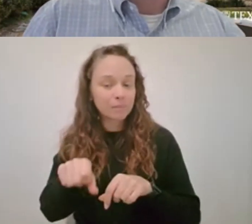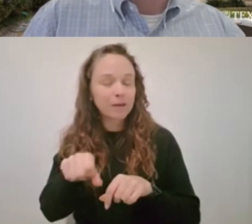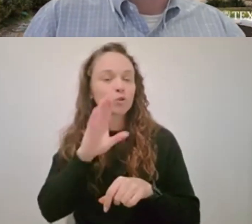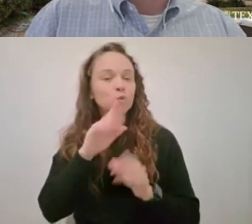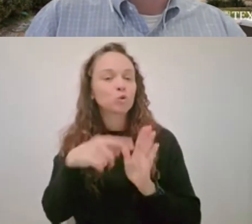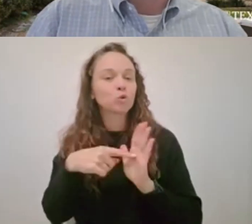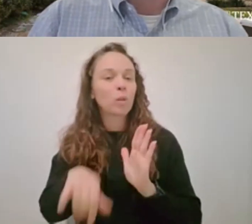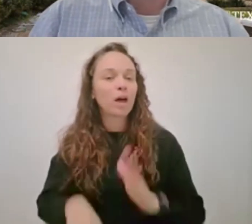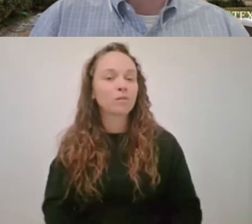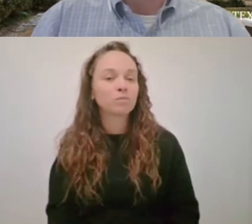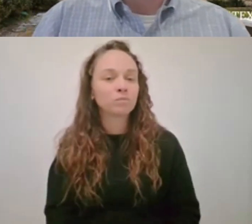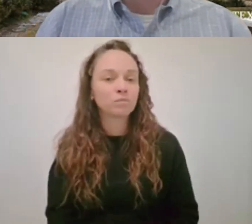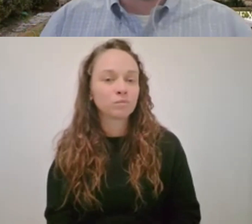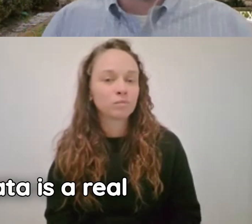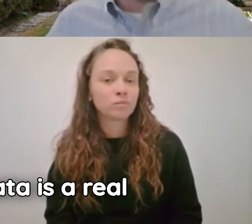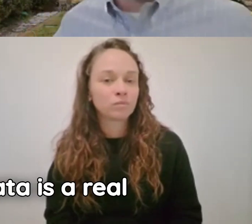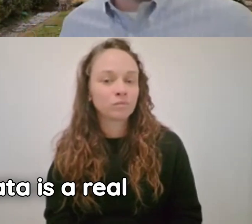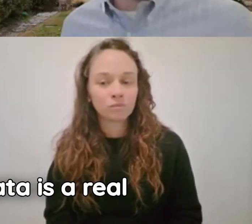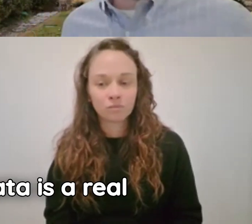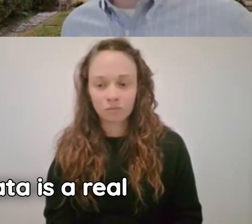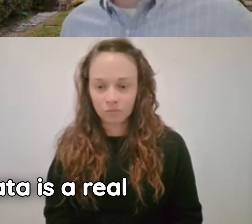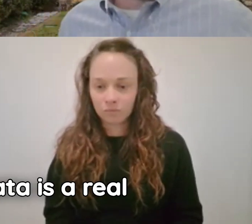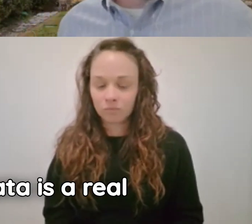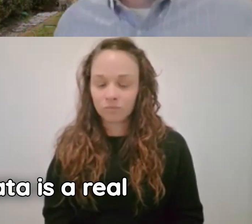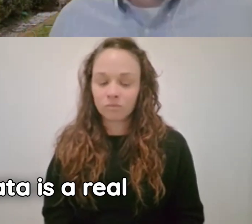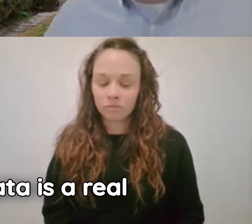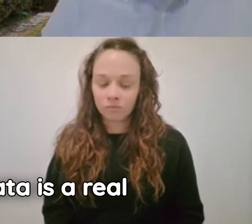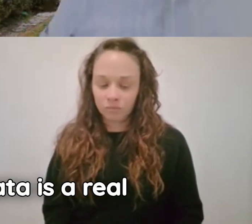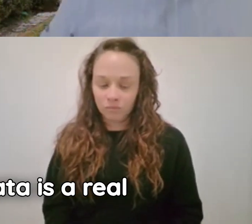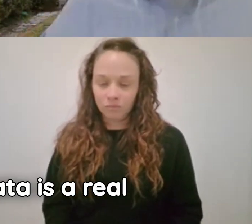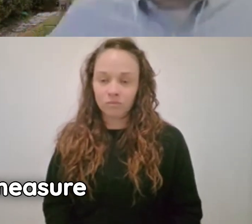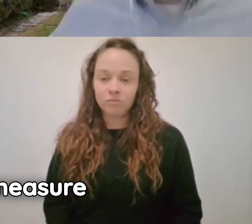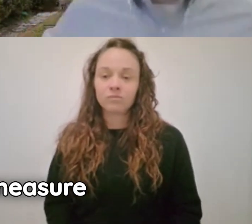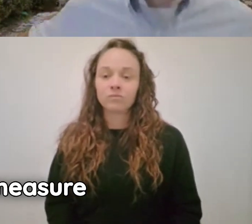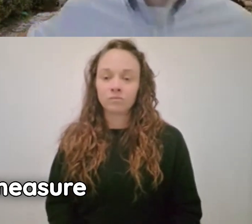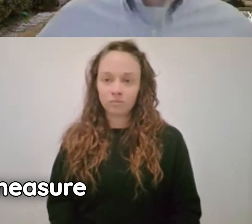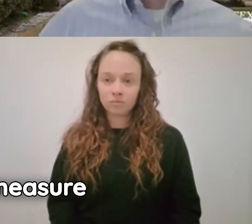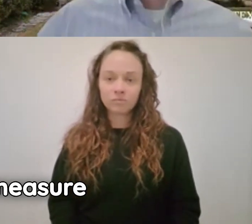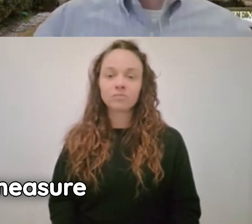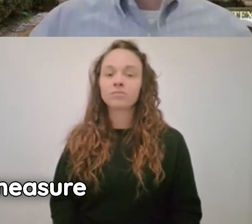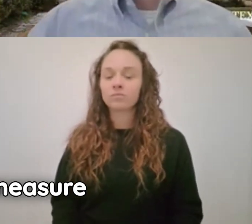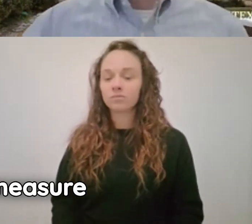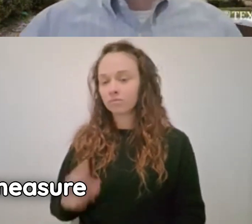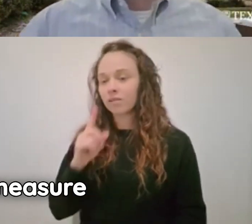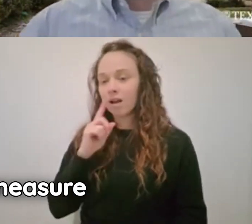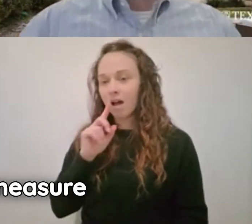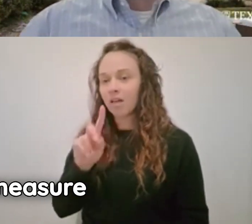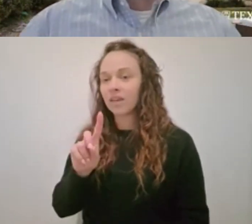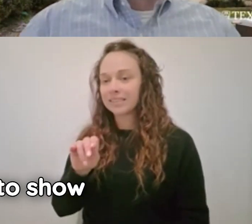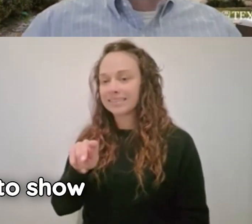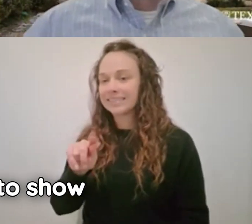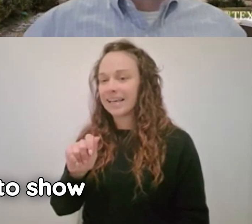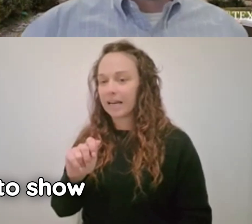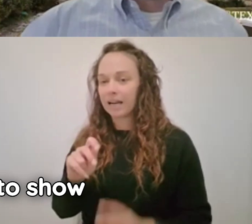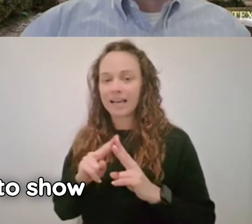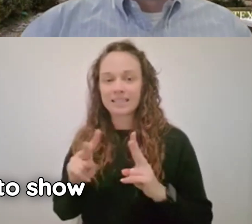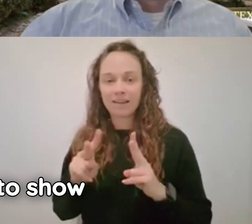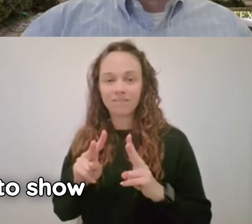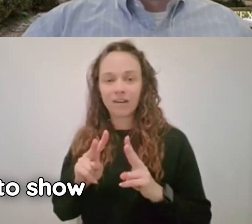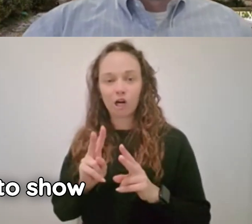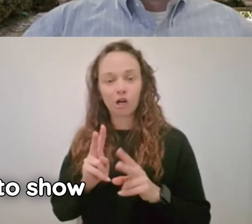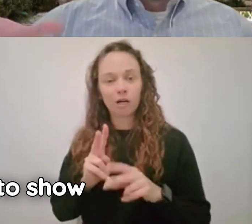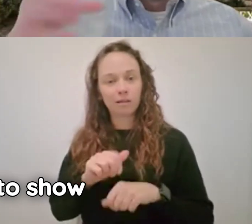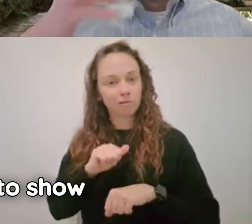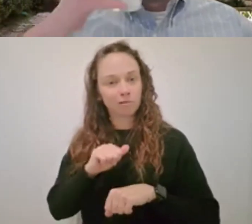that. Yeah, so I think the data is a real concrete way to measure success.